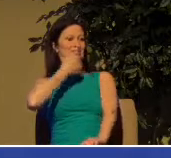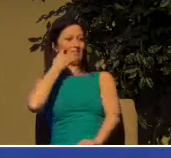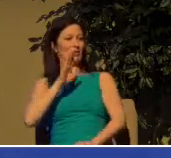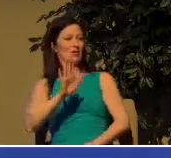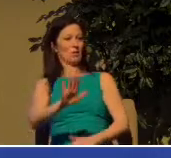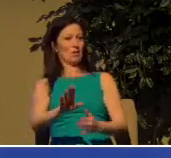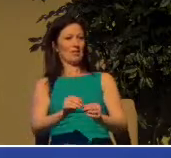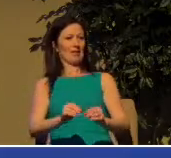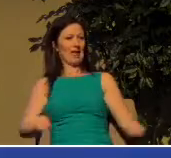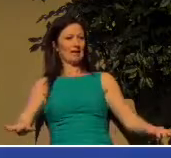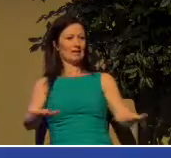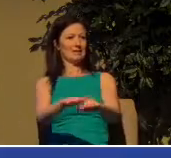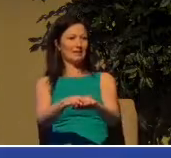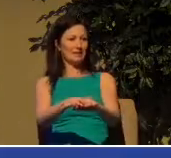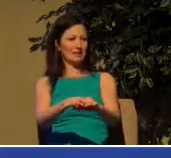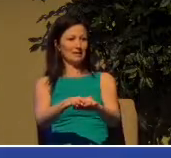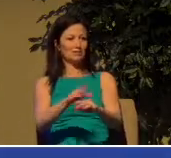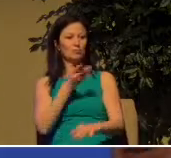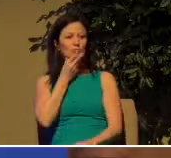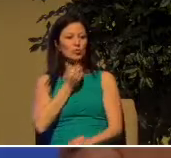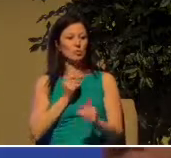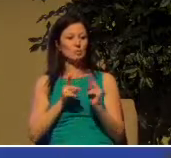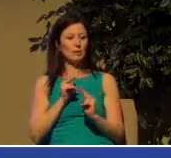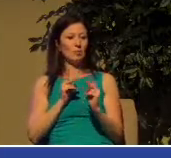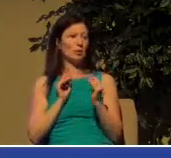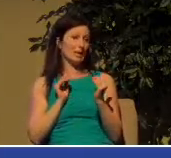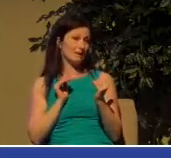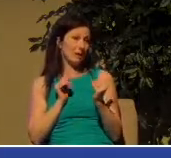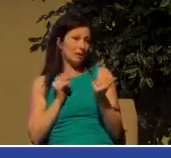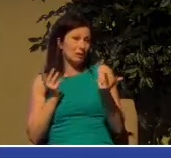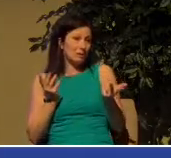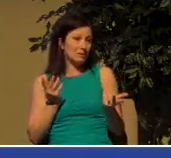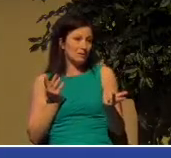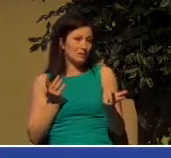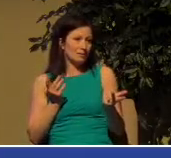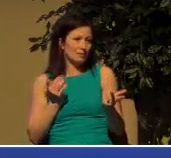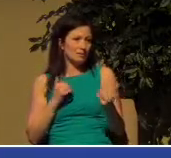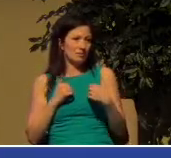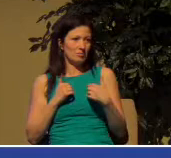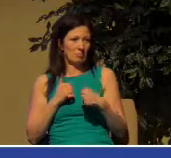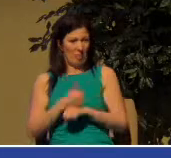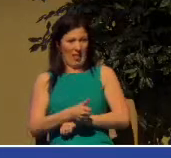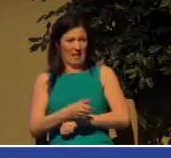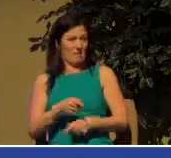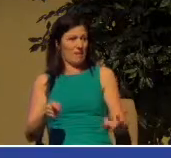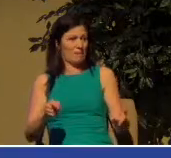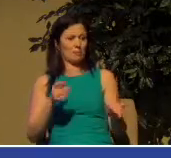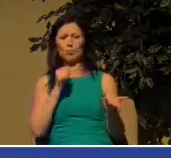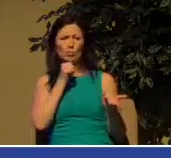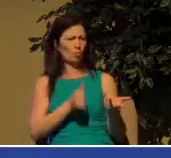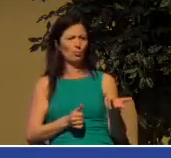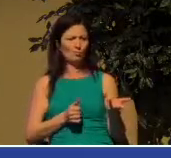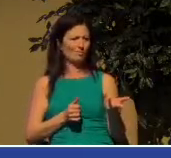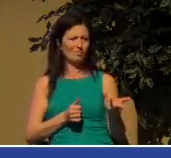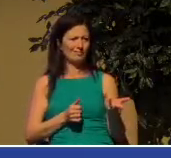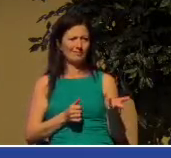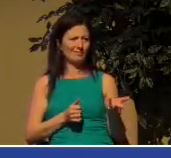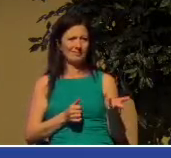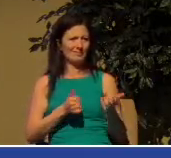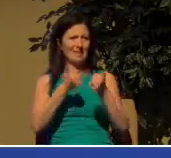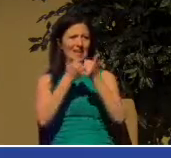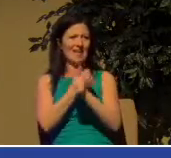the expectation. And you can't really fault the people of Israel for believing that, because